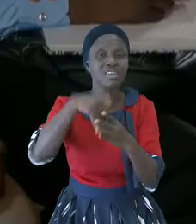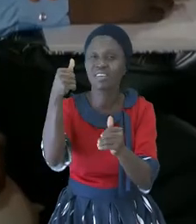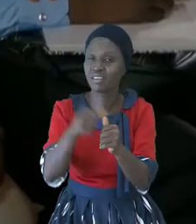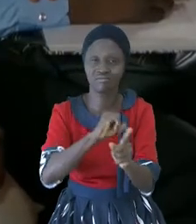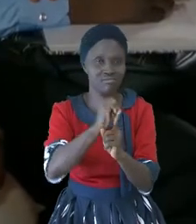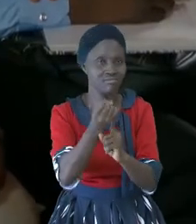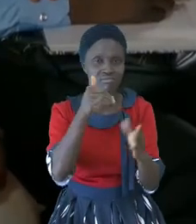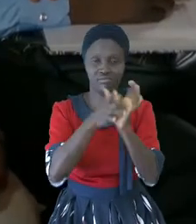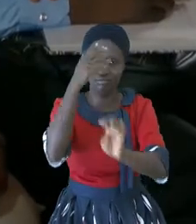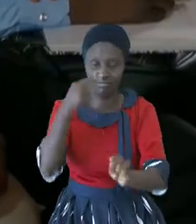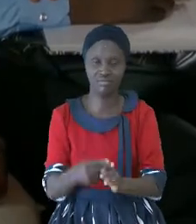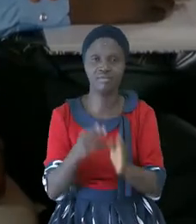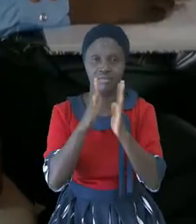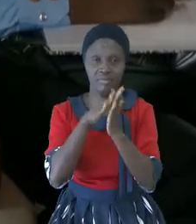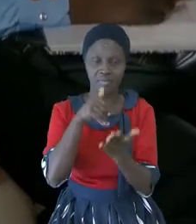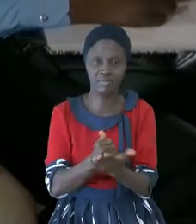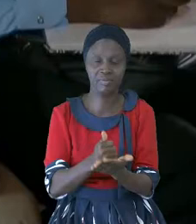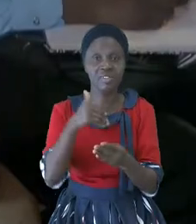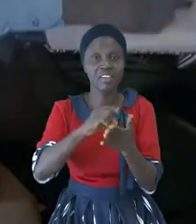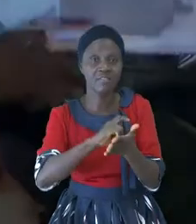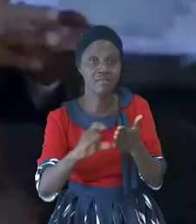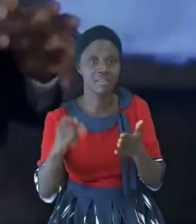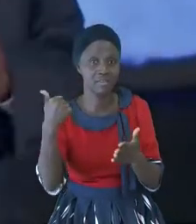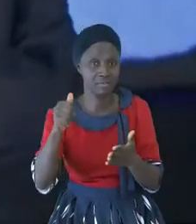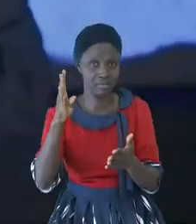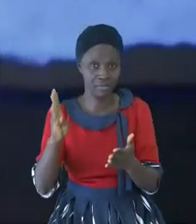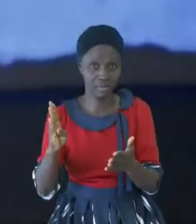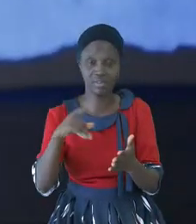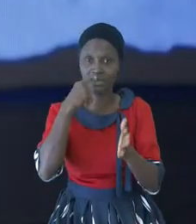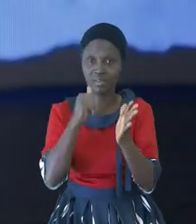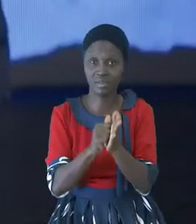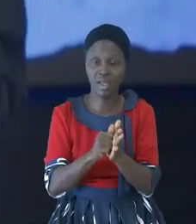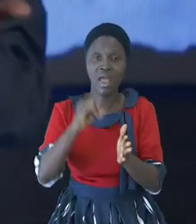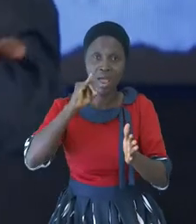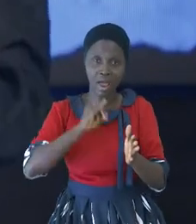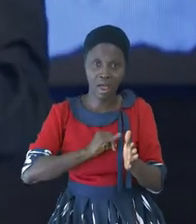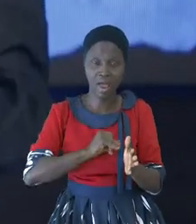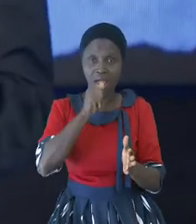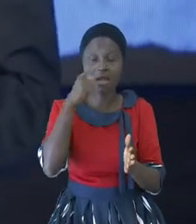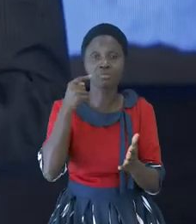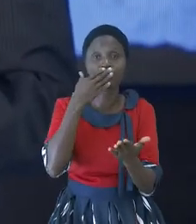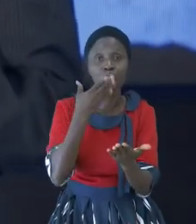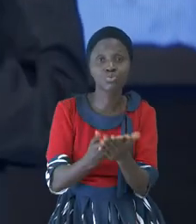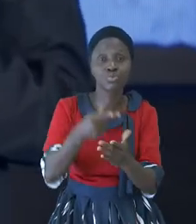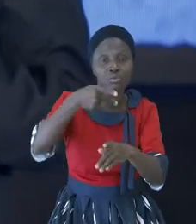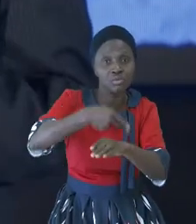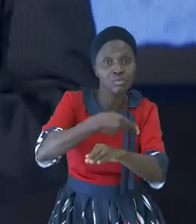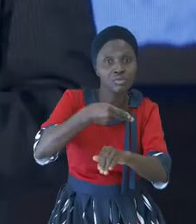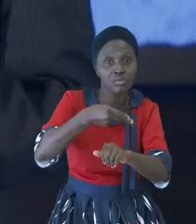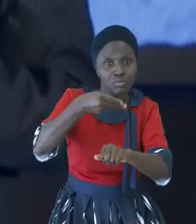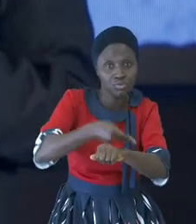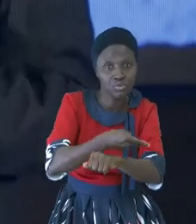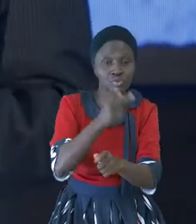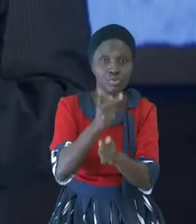name. Hey, look at this in verse 14. In verse 14 it says, I am the good shepherd and I